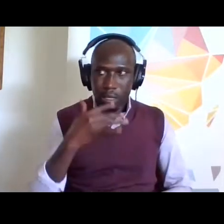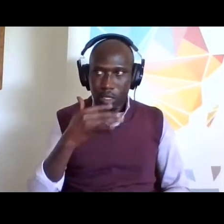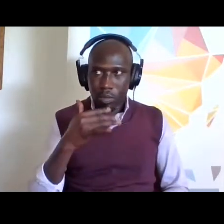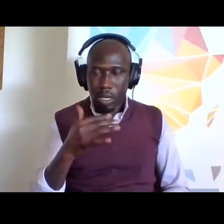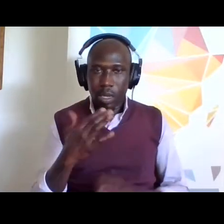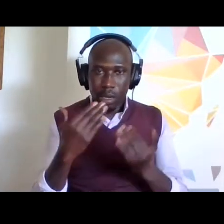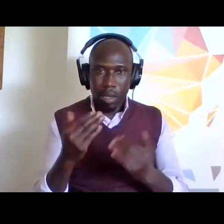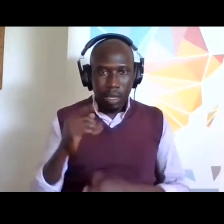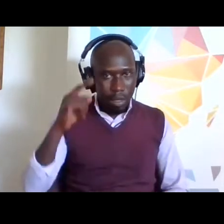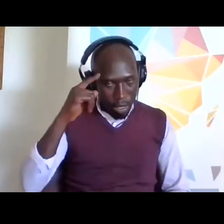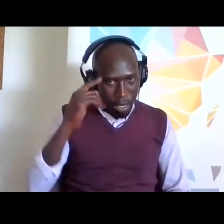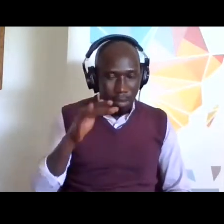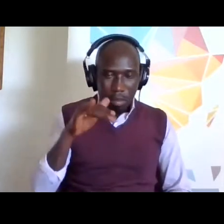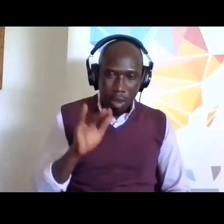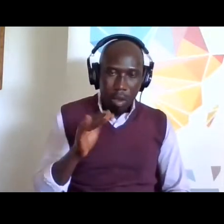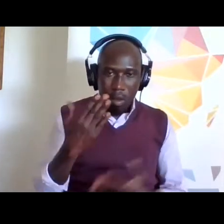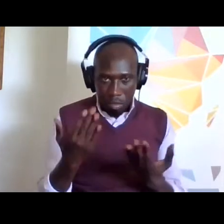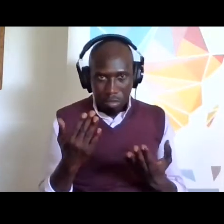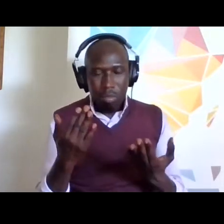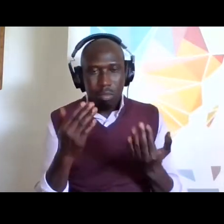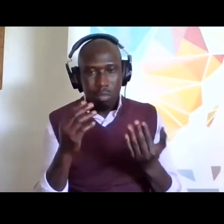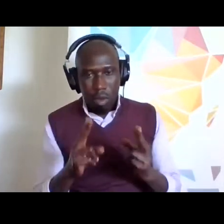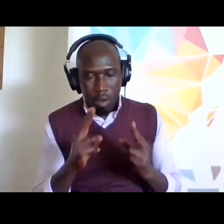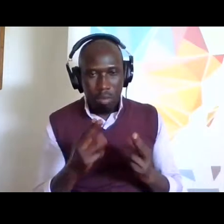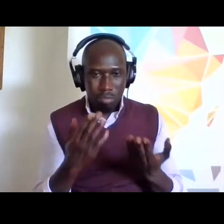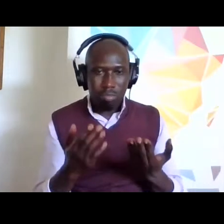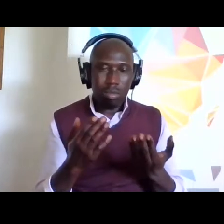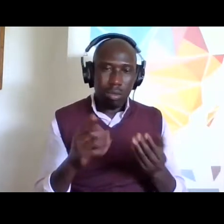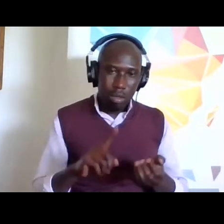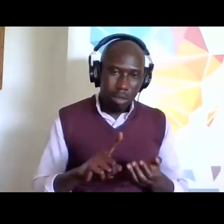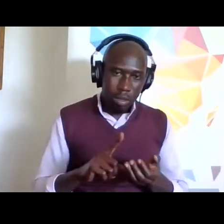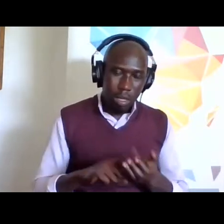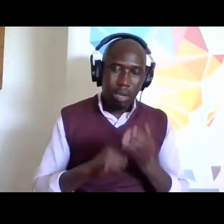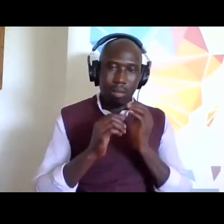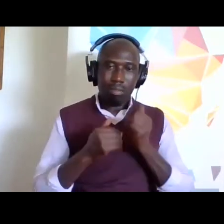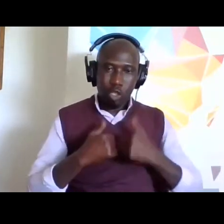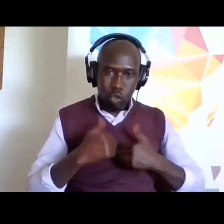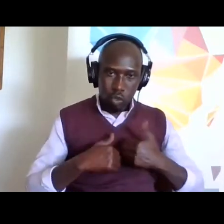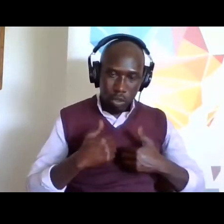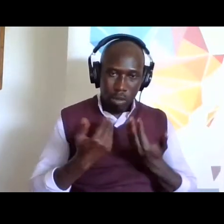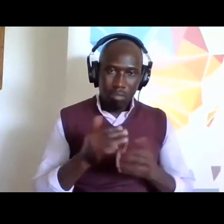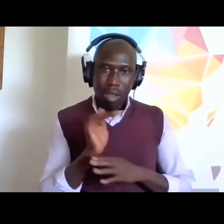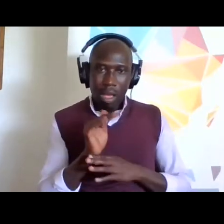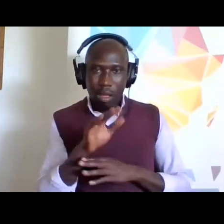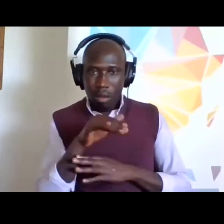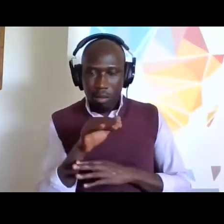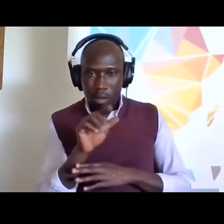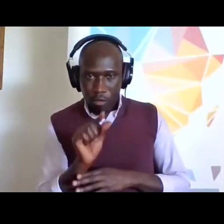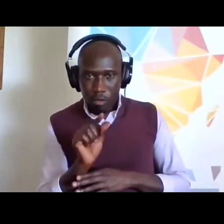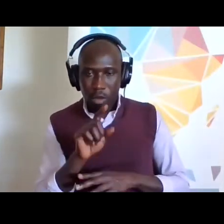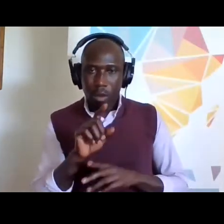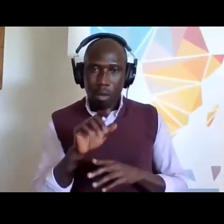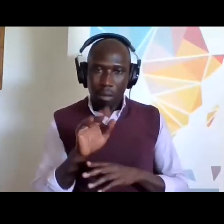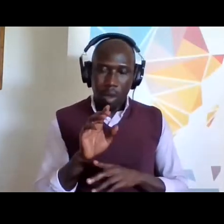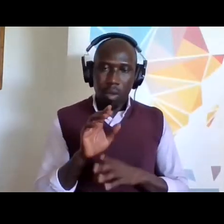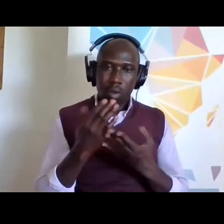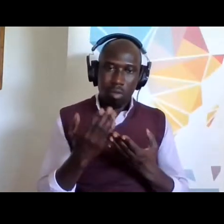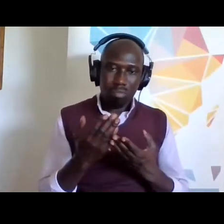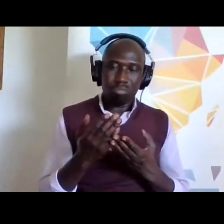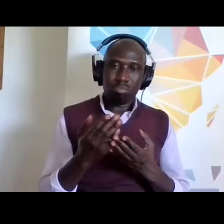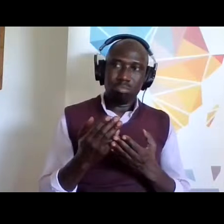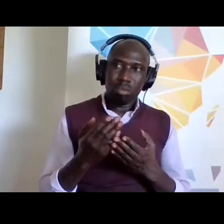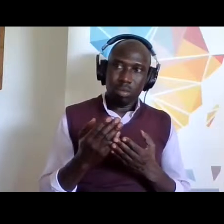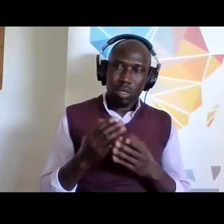we think about more, and perhaps we might get inspired to ask a few more in relation to the